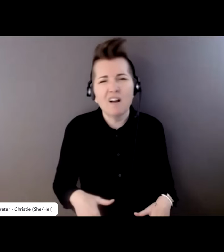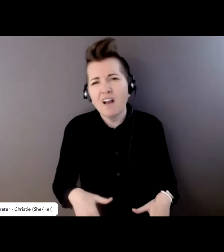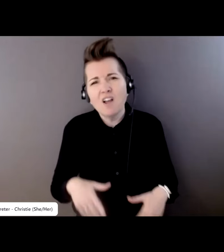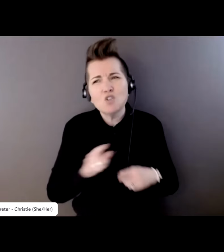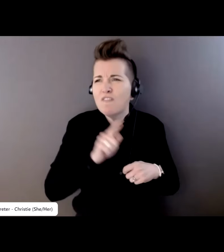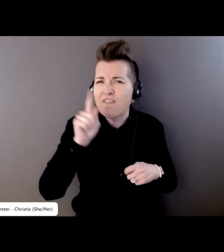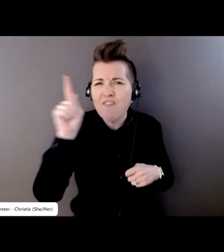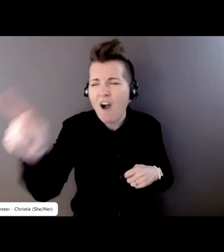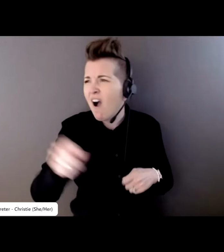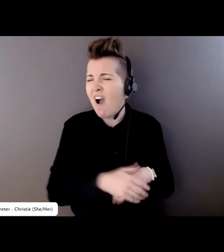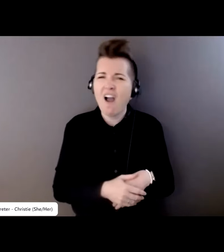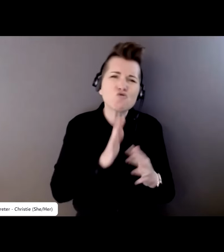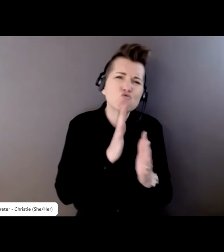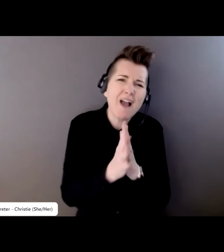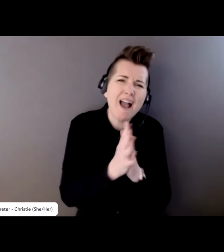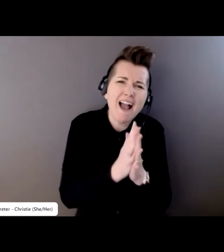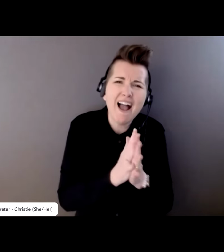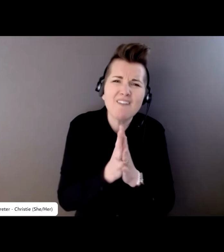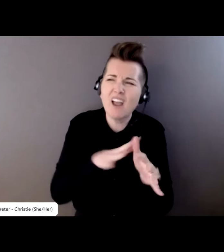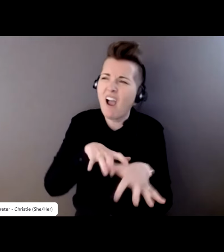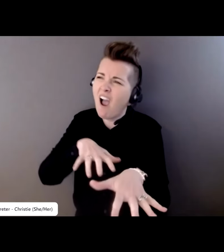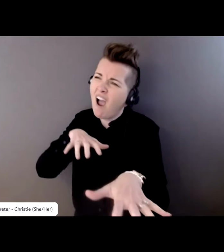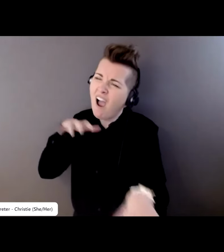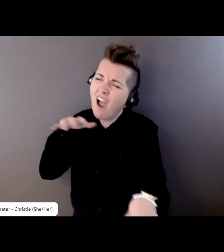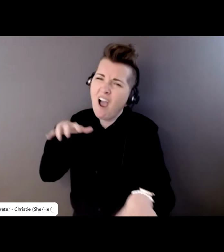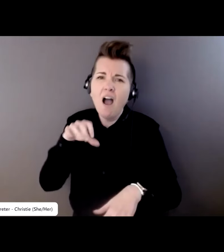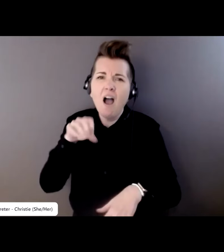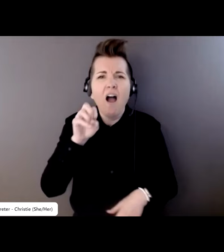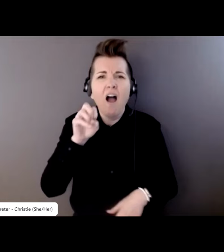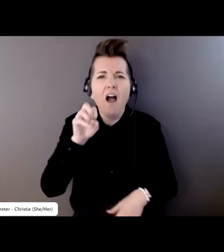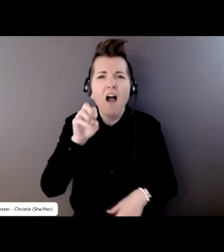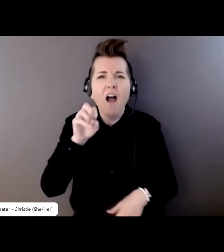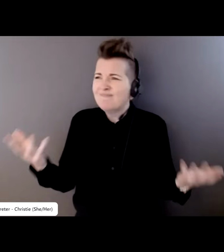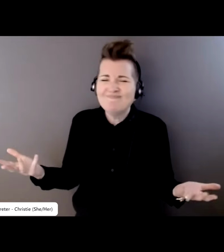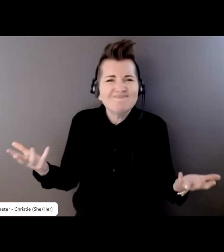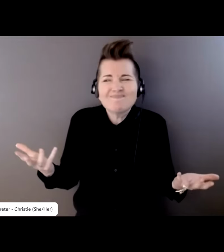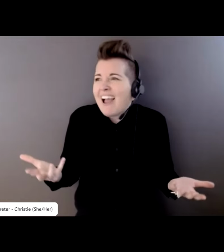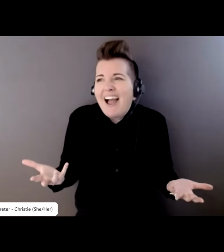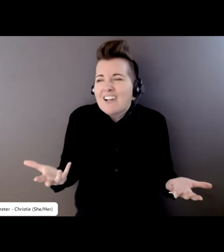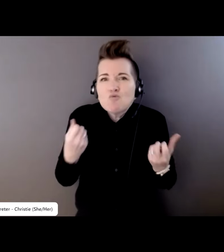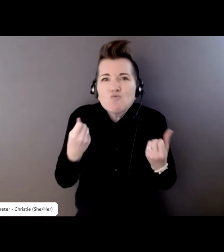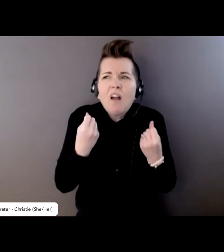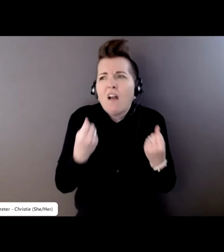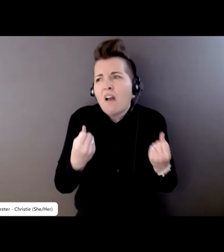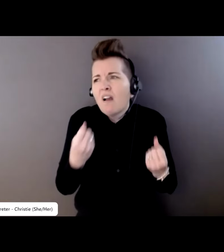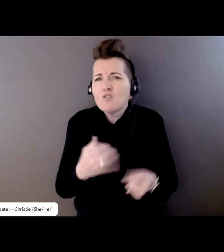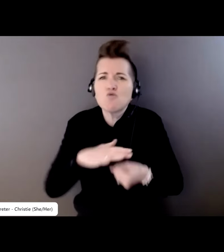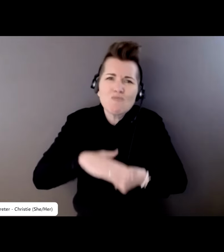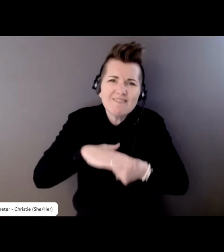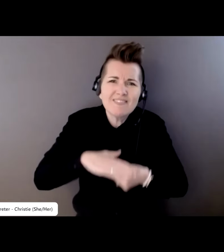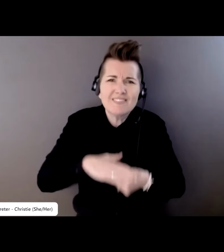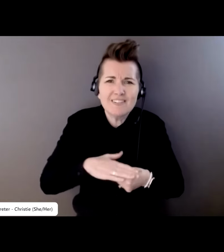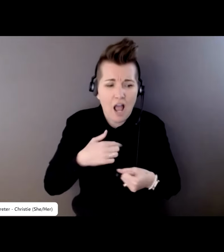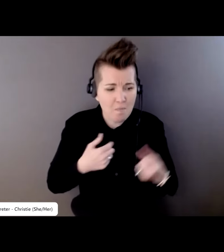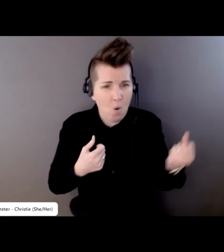of traffic. It's meant a stressful drive. And if I have, let's say, a check that